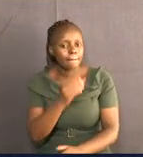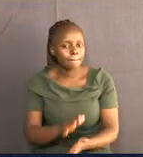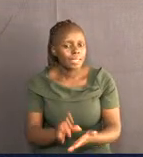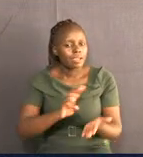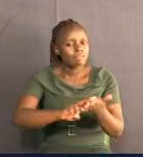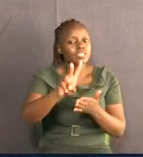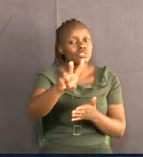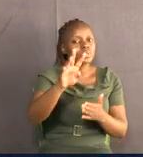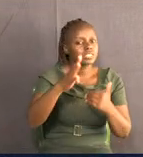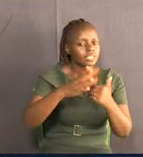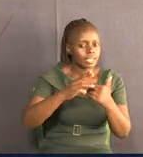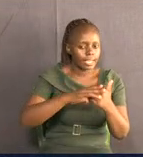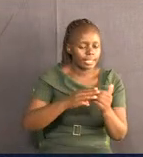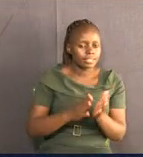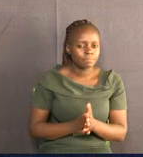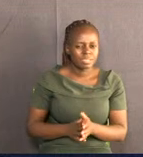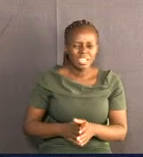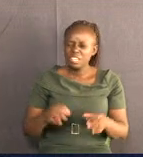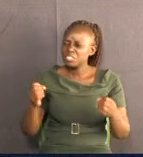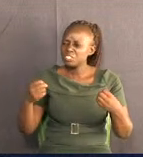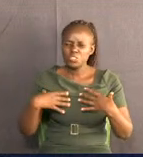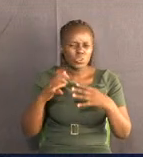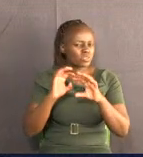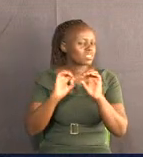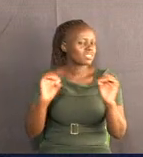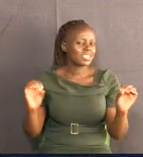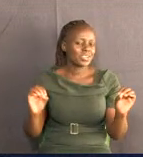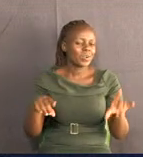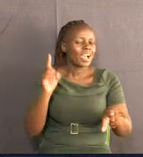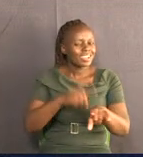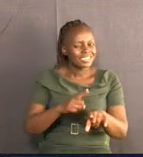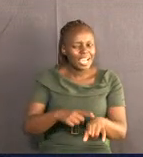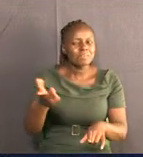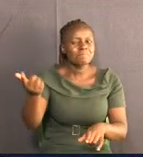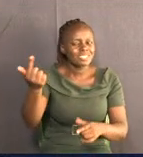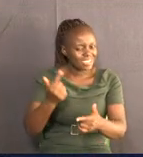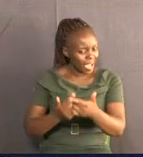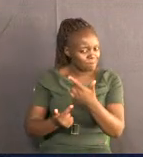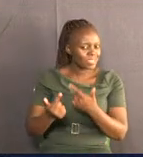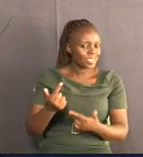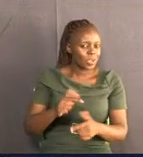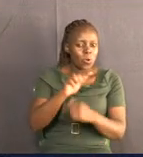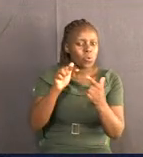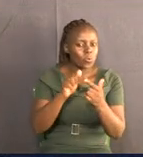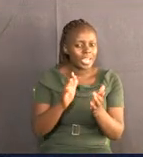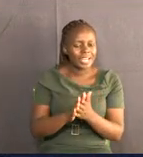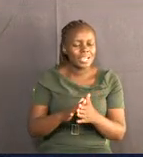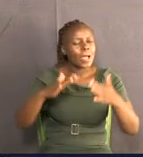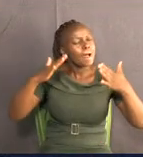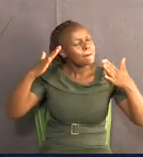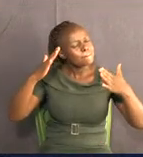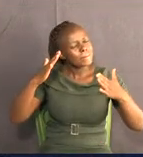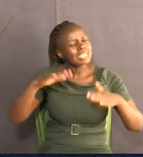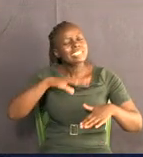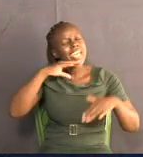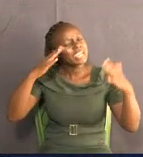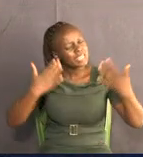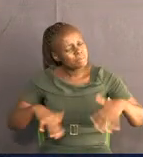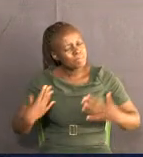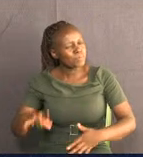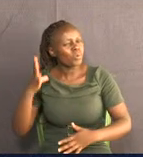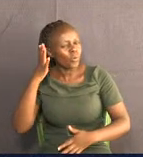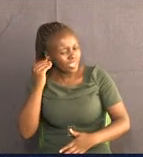Verse 28, do not be amazed at this, for a time is coming when all who in their graves will hear this voice and come